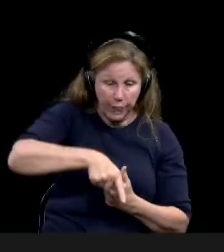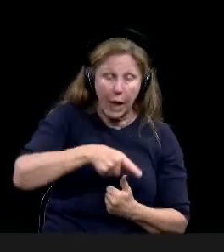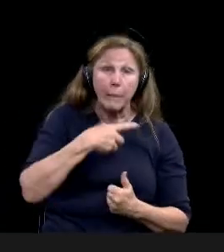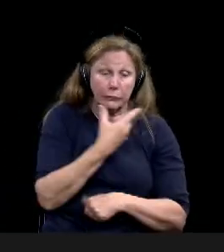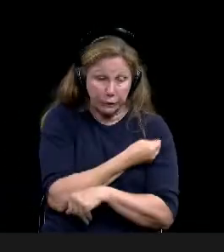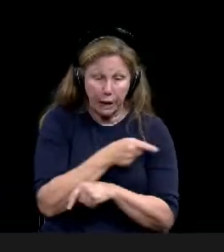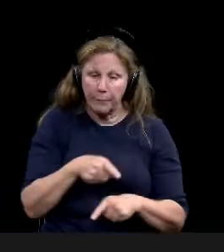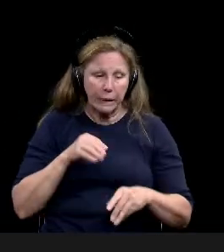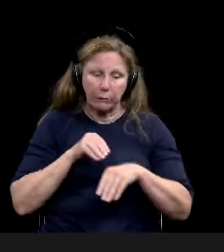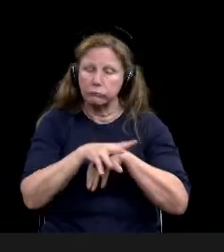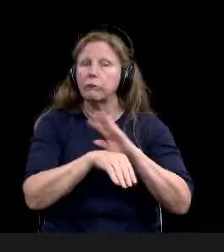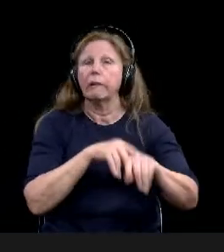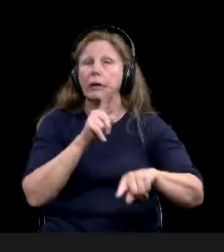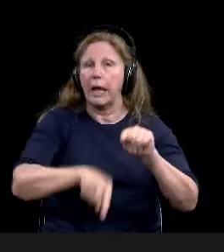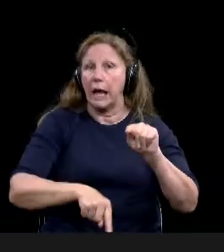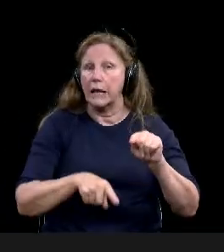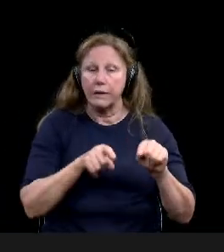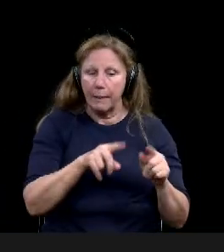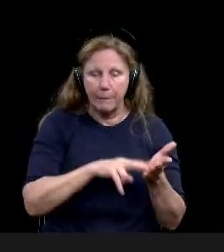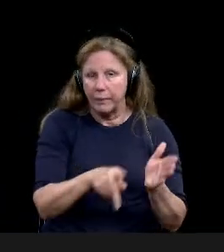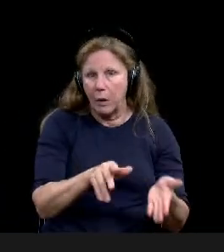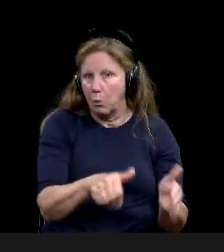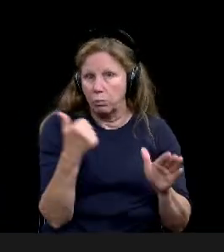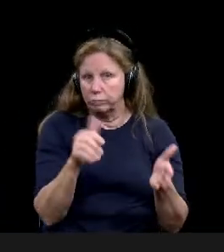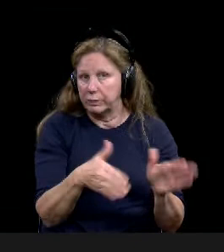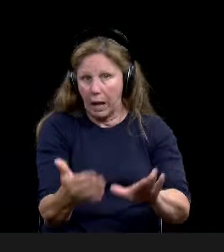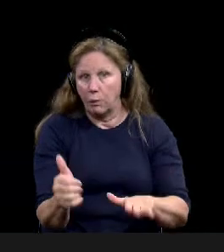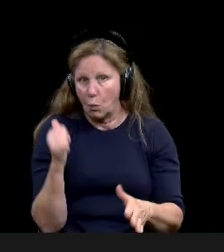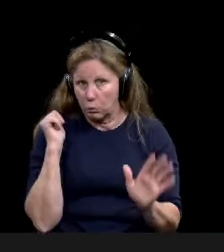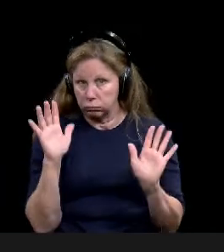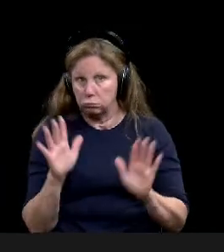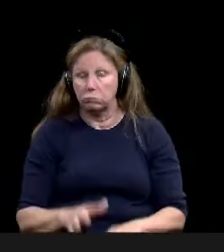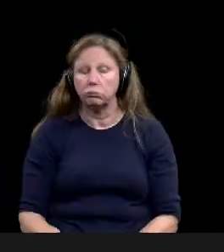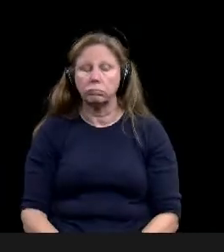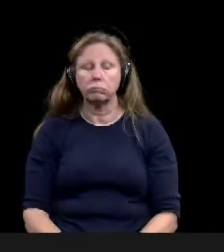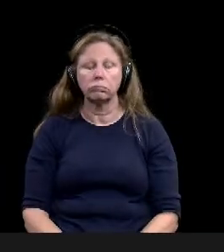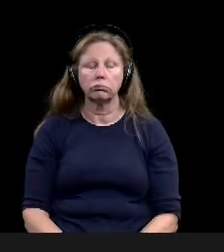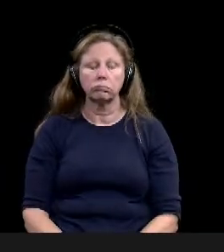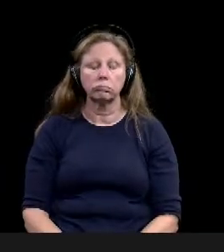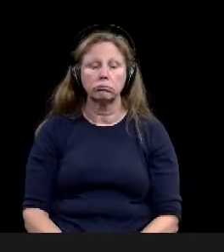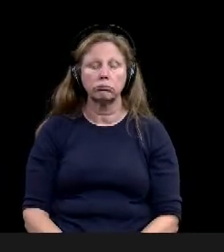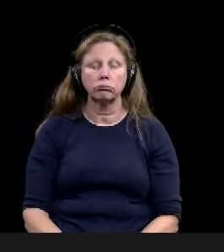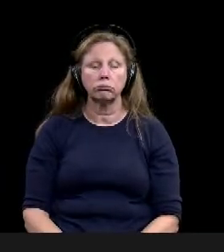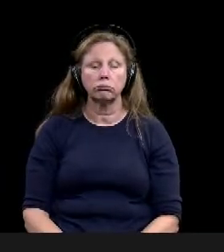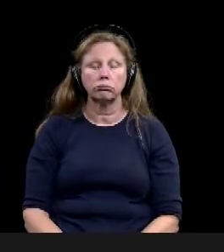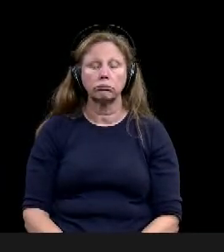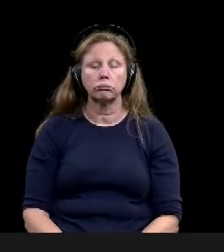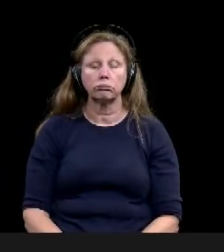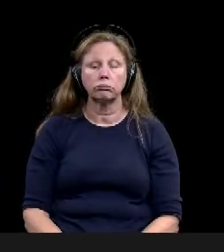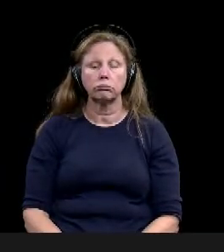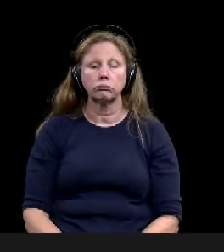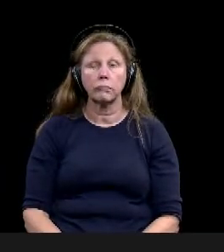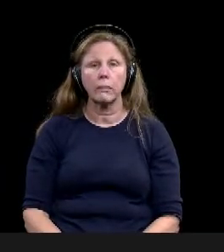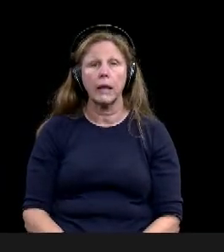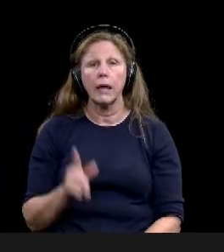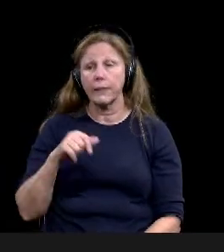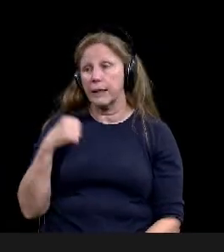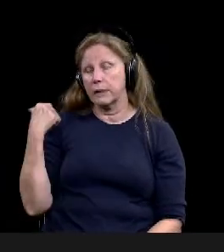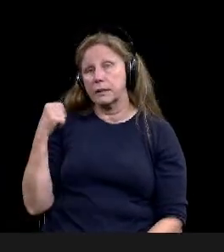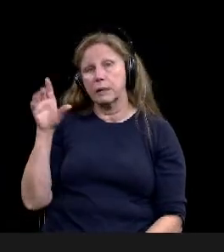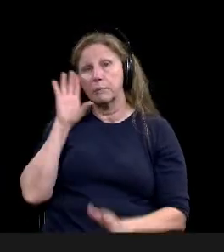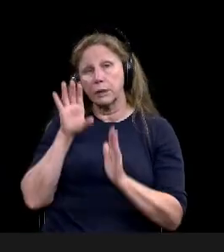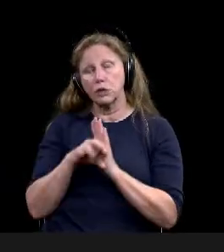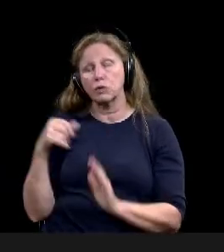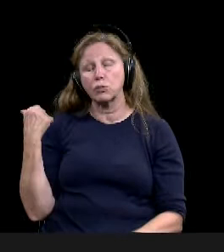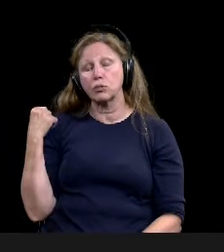And this graph, I think, shows one more image of the success story in our